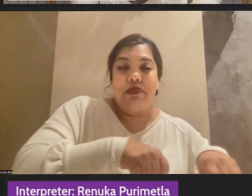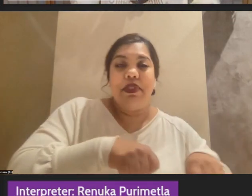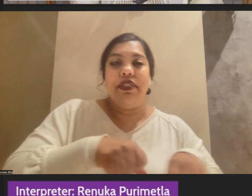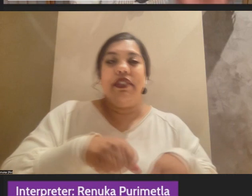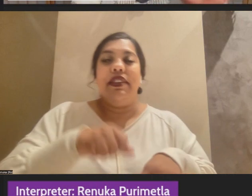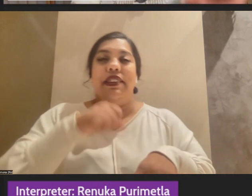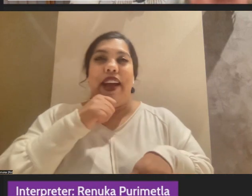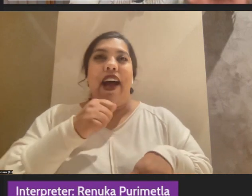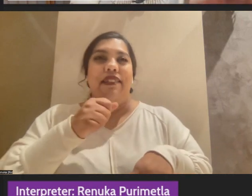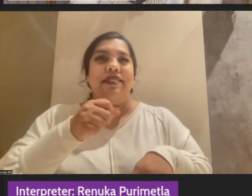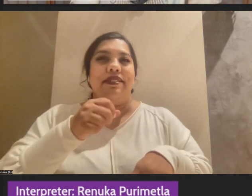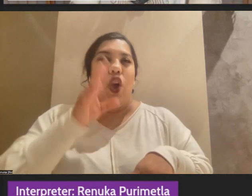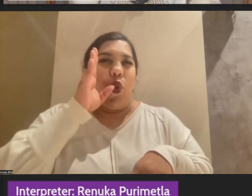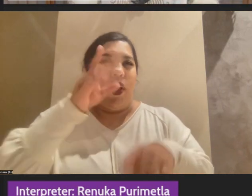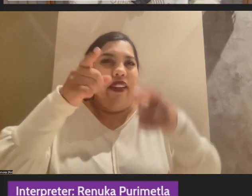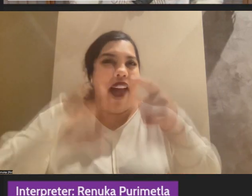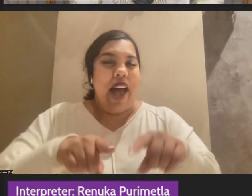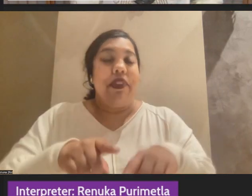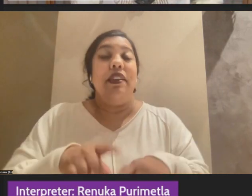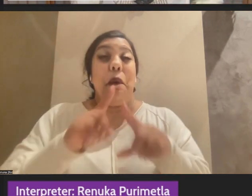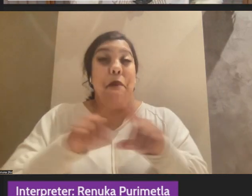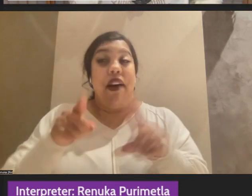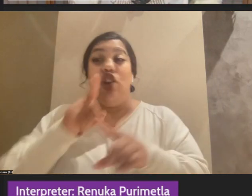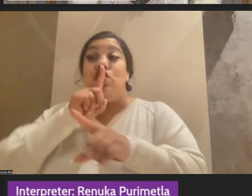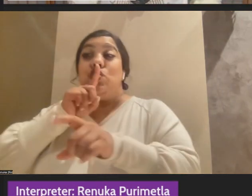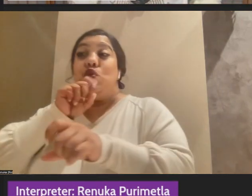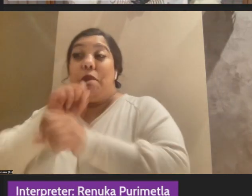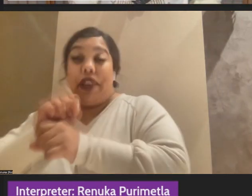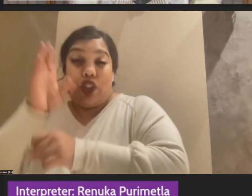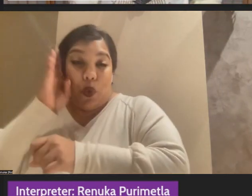probable, but inevitable.